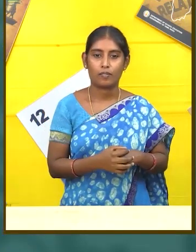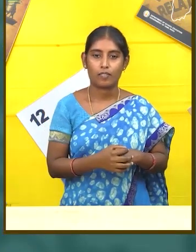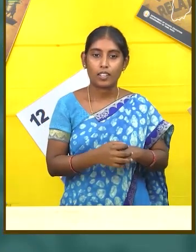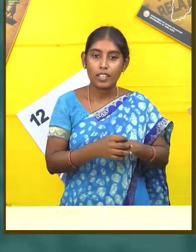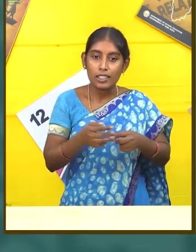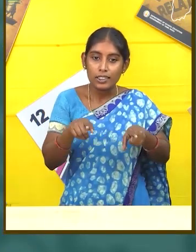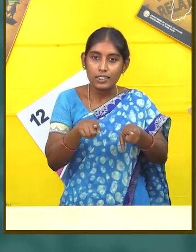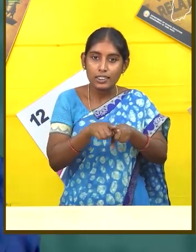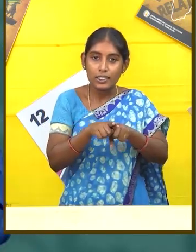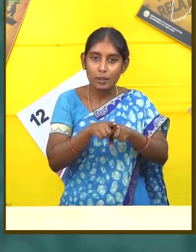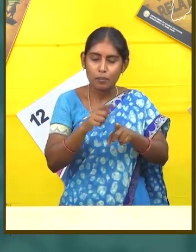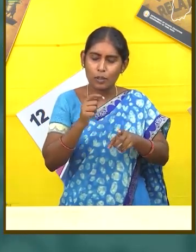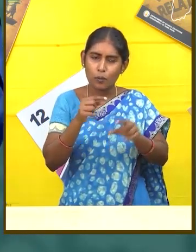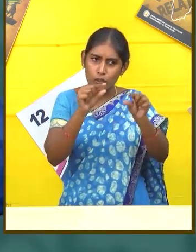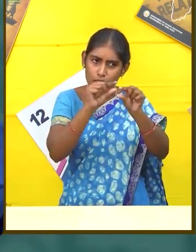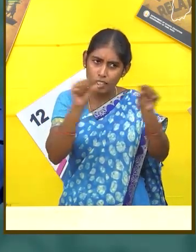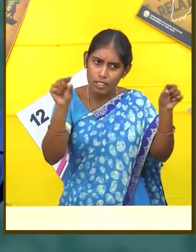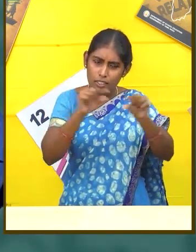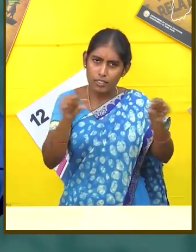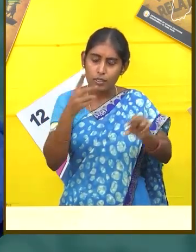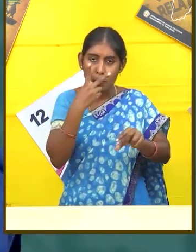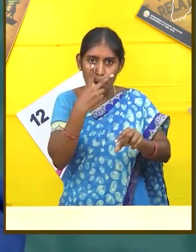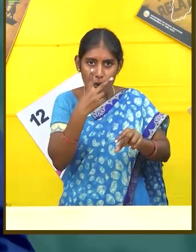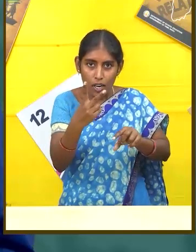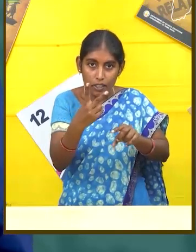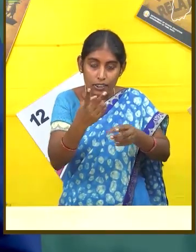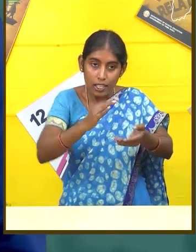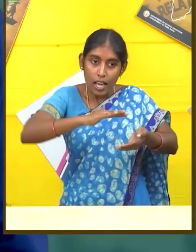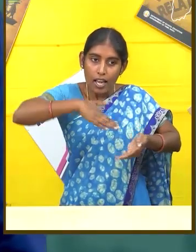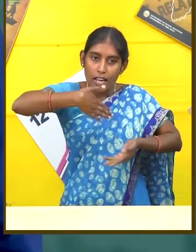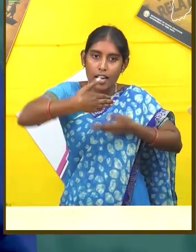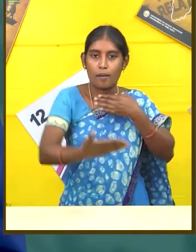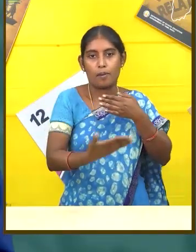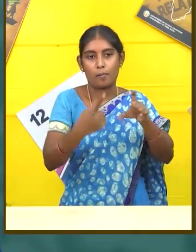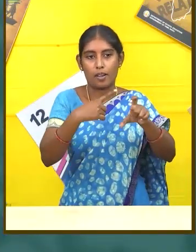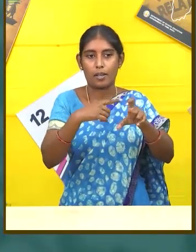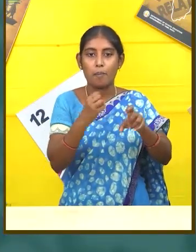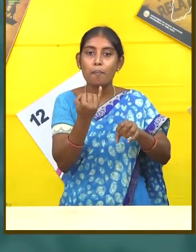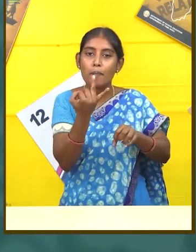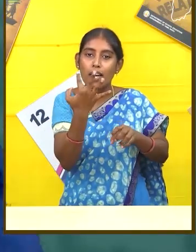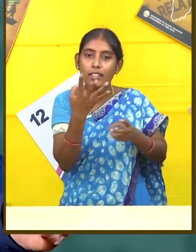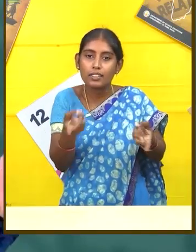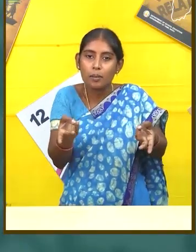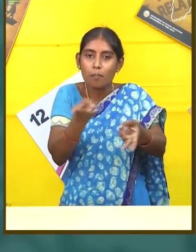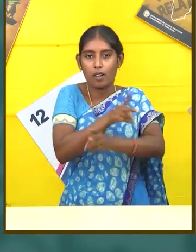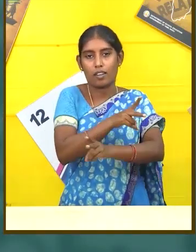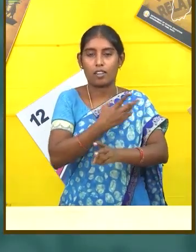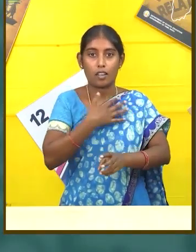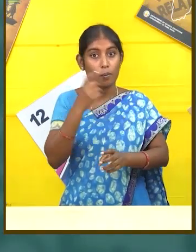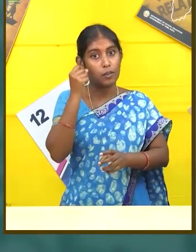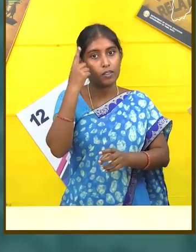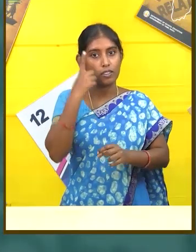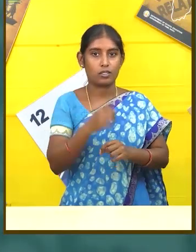have a knowledge of converting into mathematical expressions or algebraic expressions. X is equal to